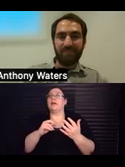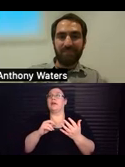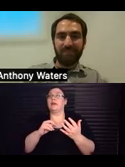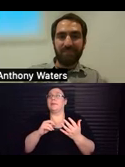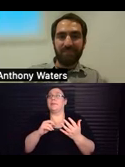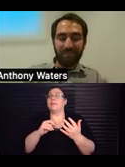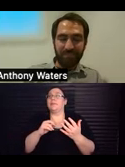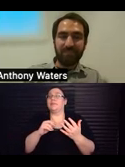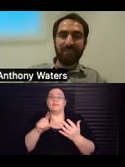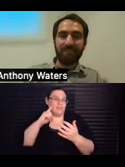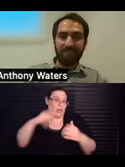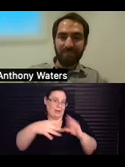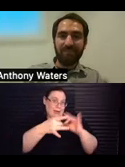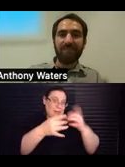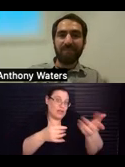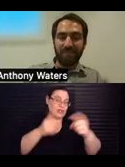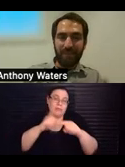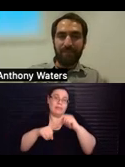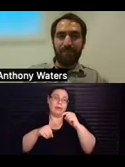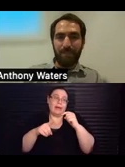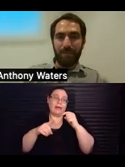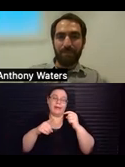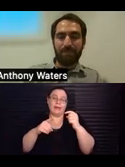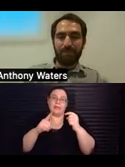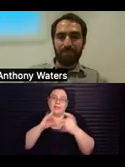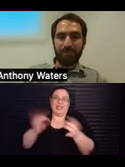you hadn't mentioned, but is brought up here.